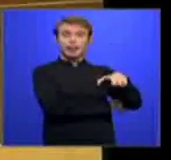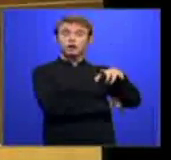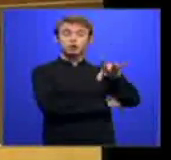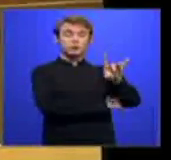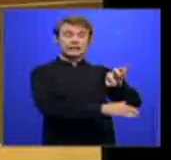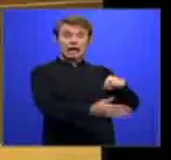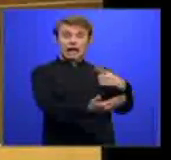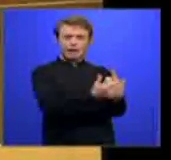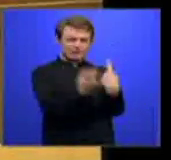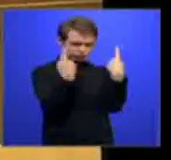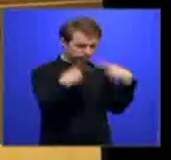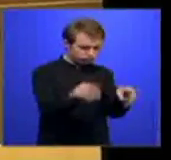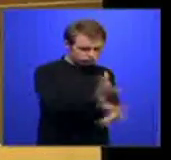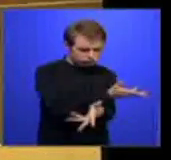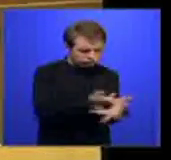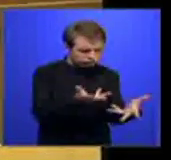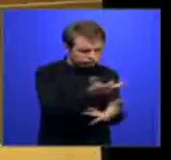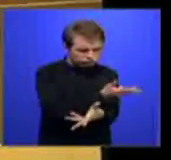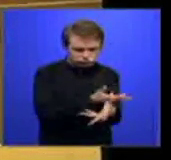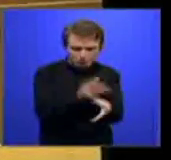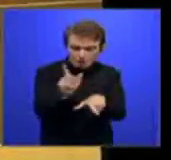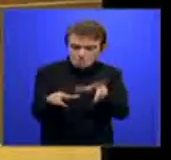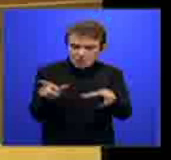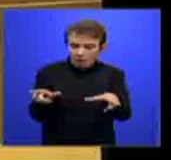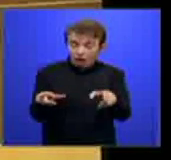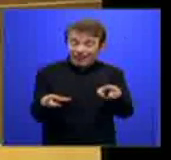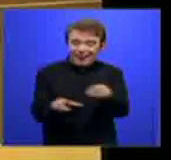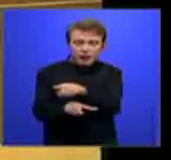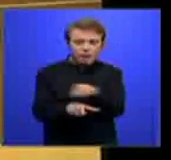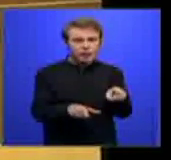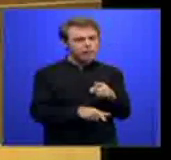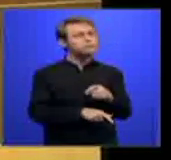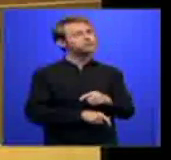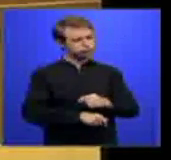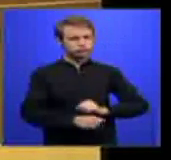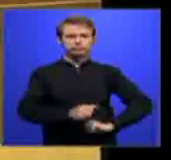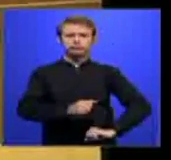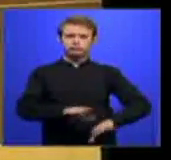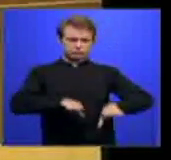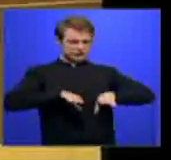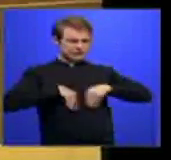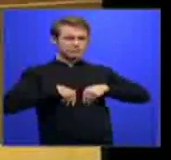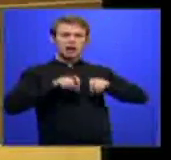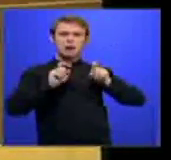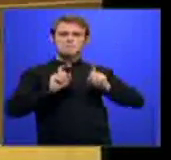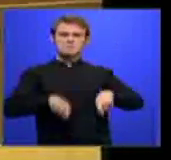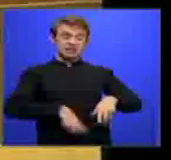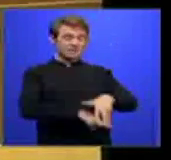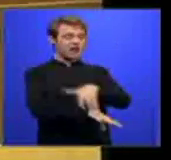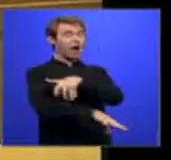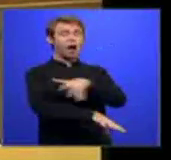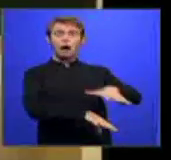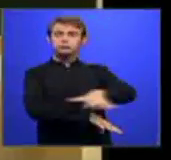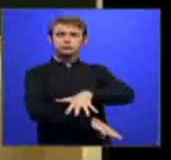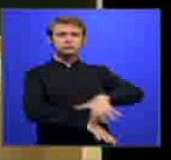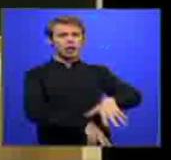Stakeholders agree that there should be peace and stability in the agriculture